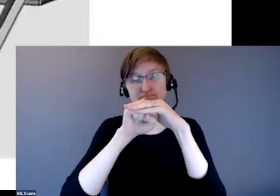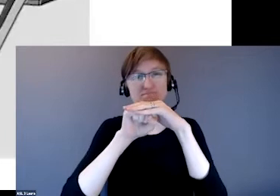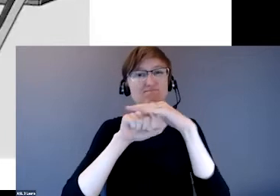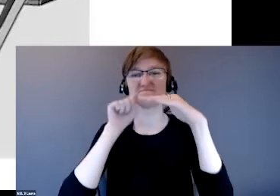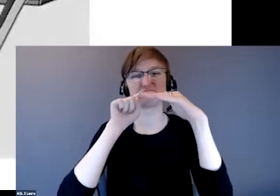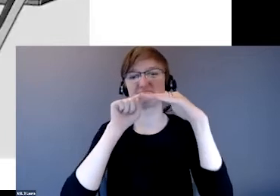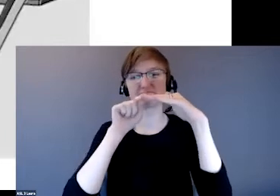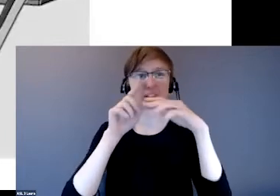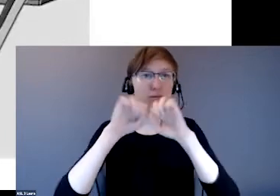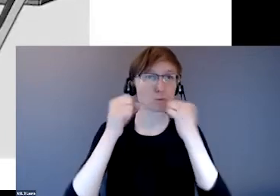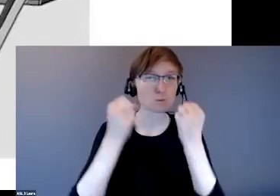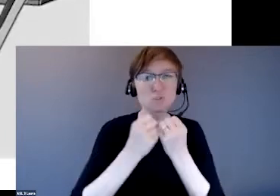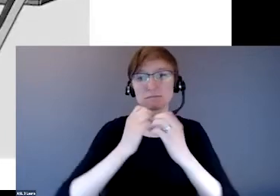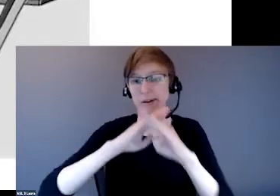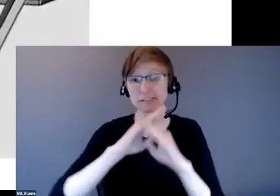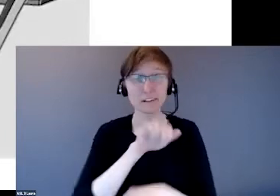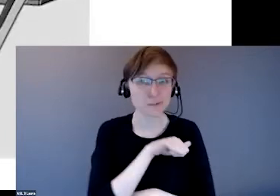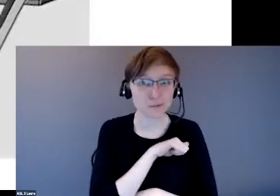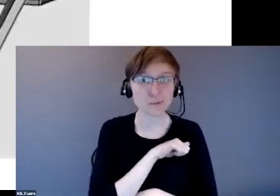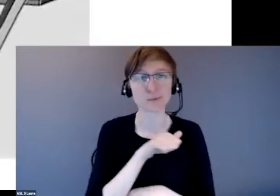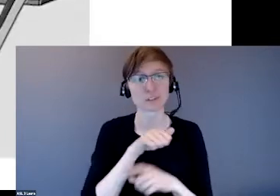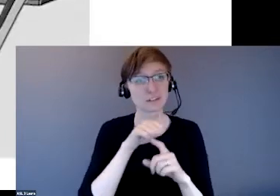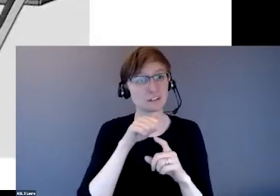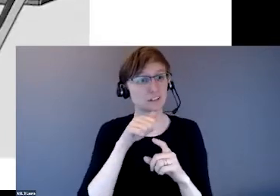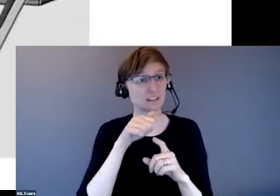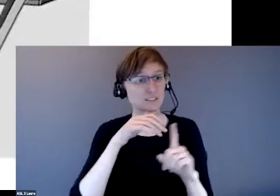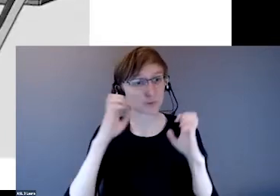educational, environmental, technological, and individual